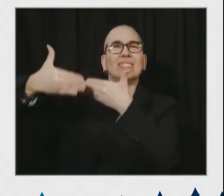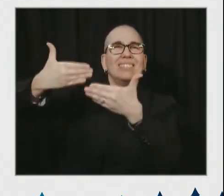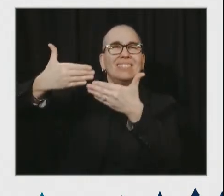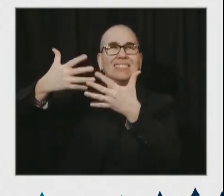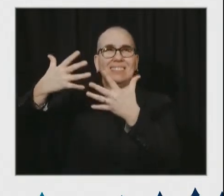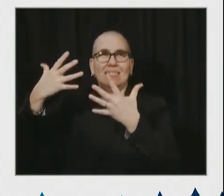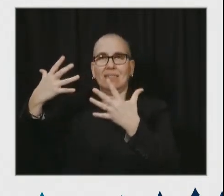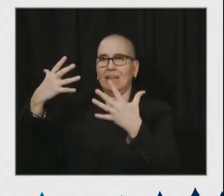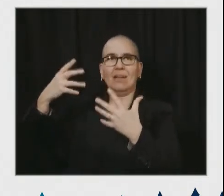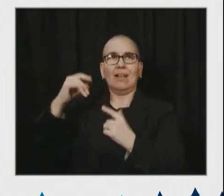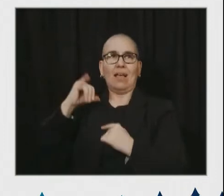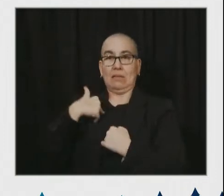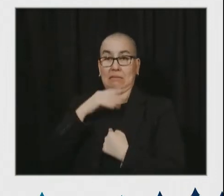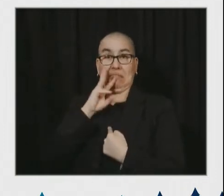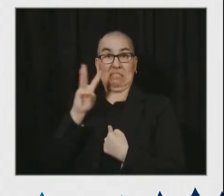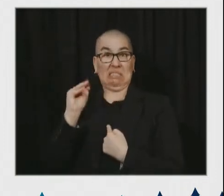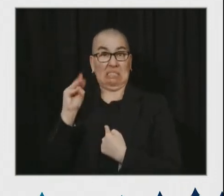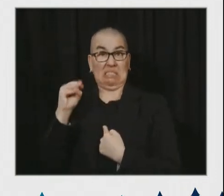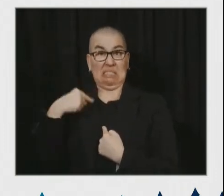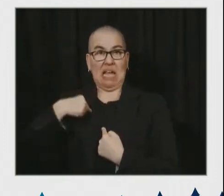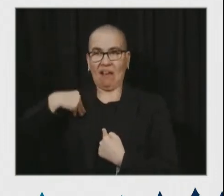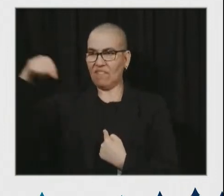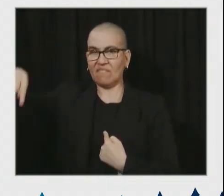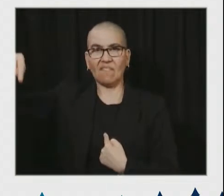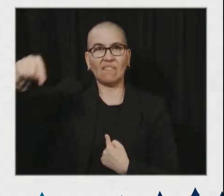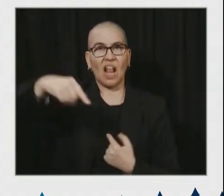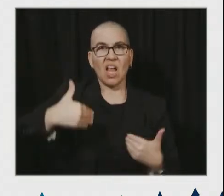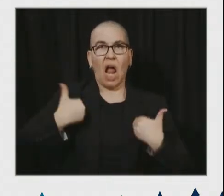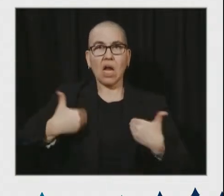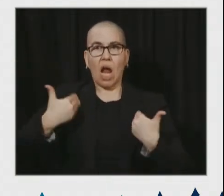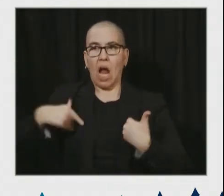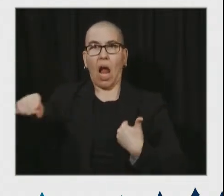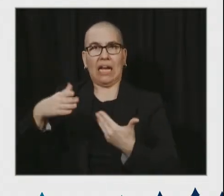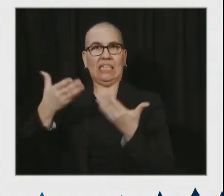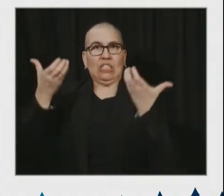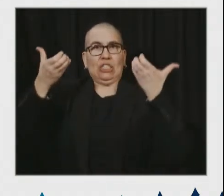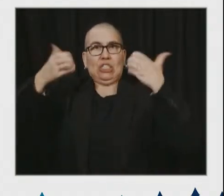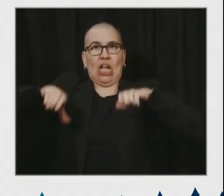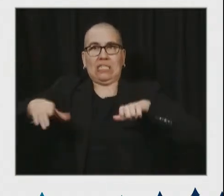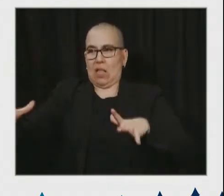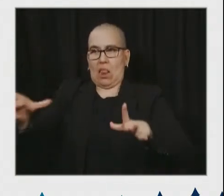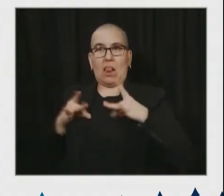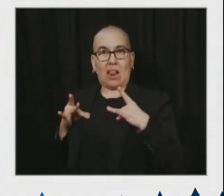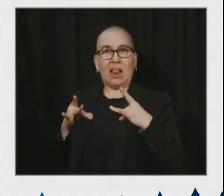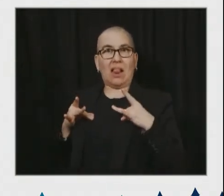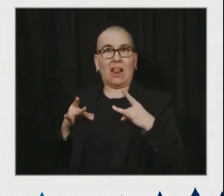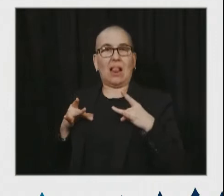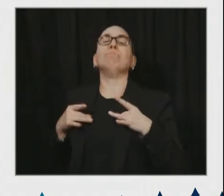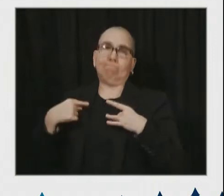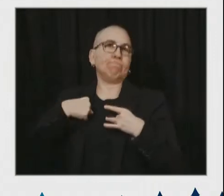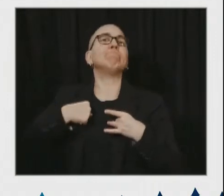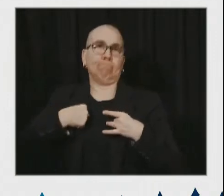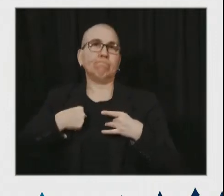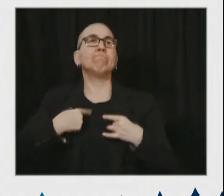at the May-June, age 50 to 64, regardless of health condition. My wife and I will fall into that.